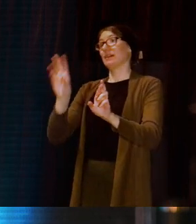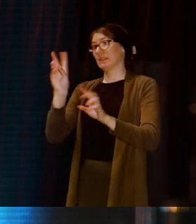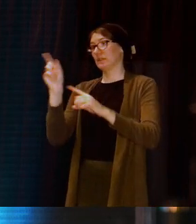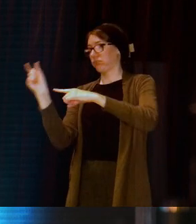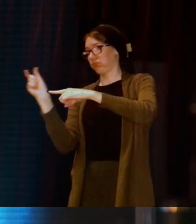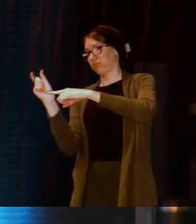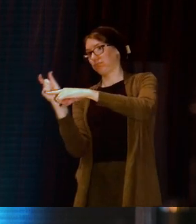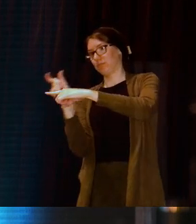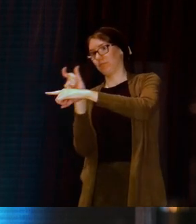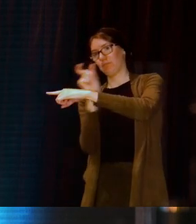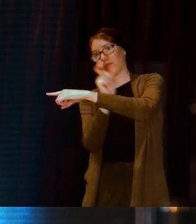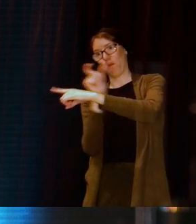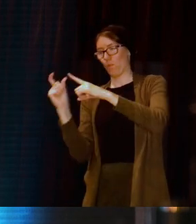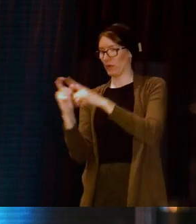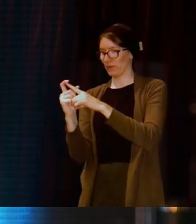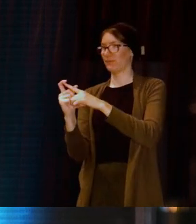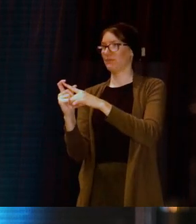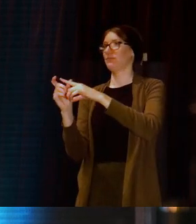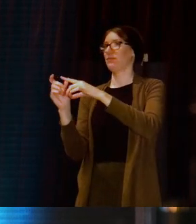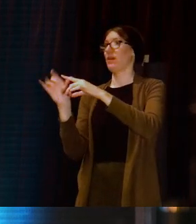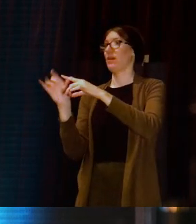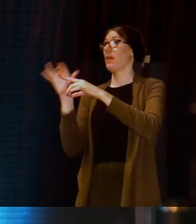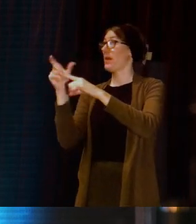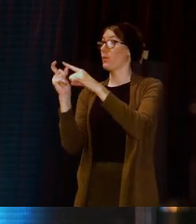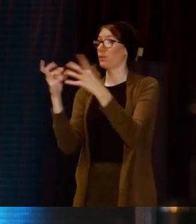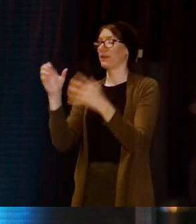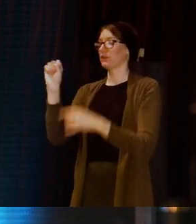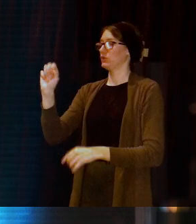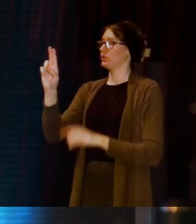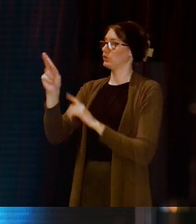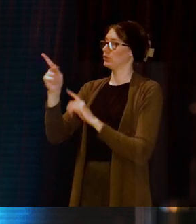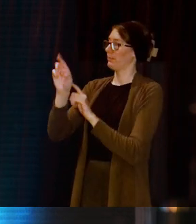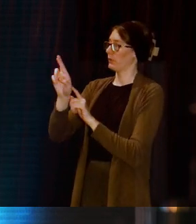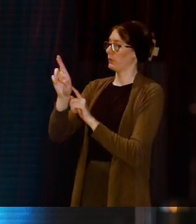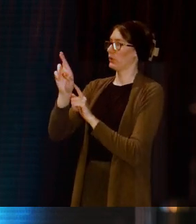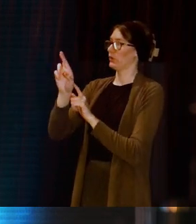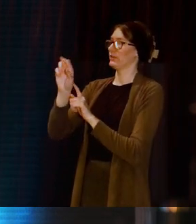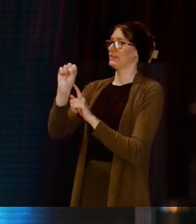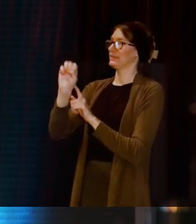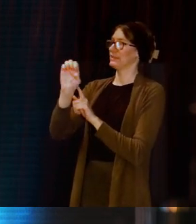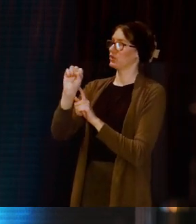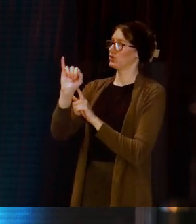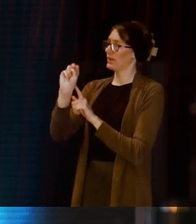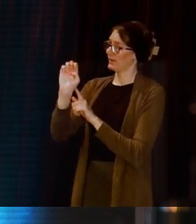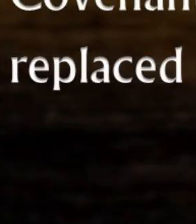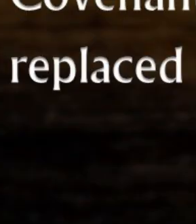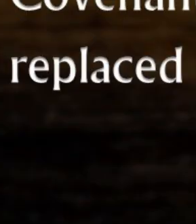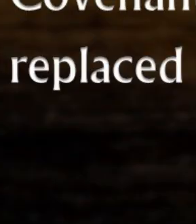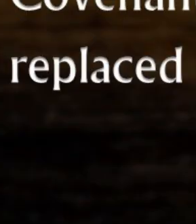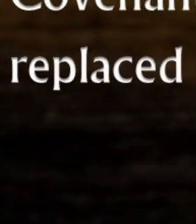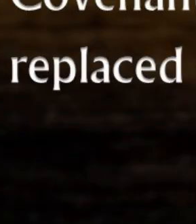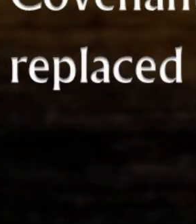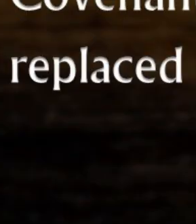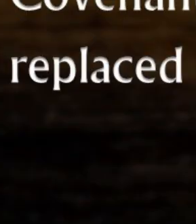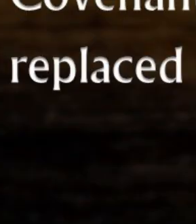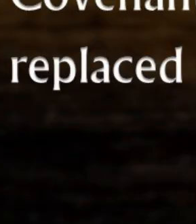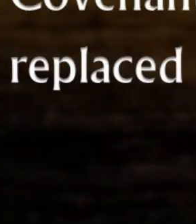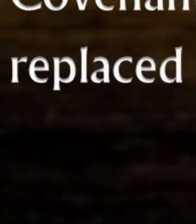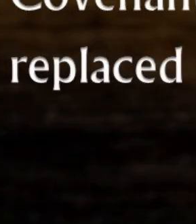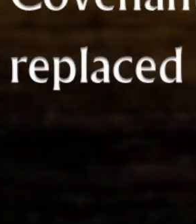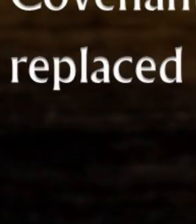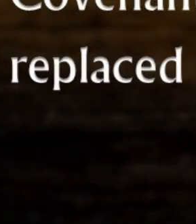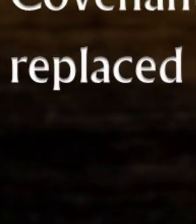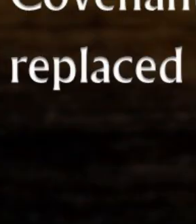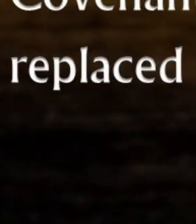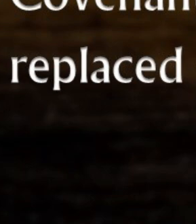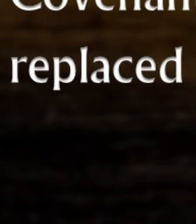6-syllable word for you. Hang on. That word is supersessionism. The other term that we've used is replacement